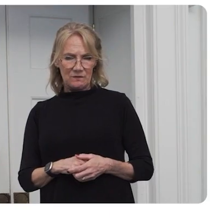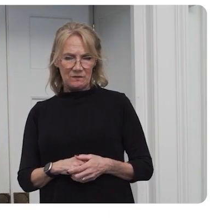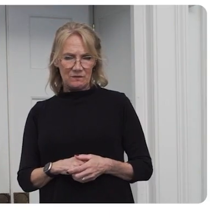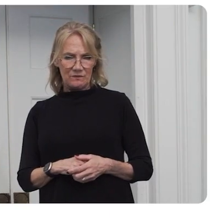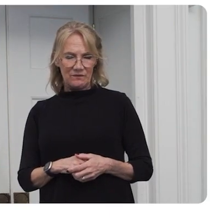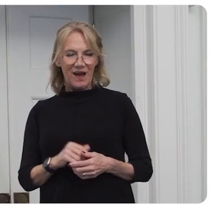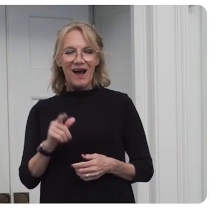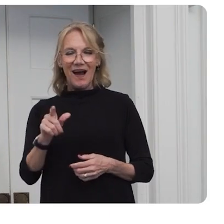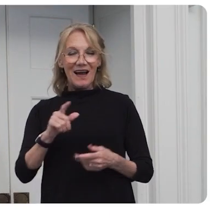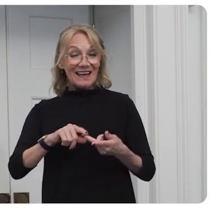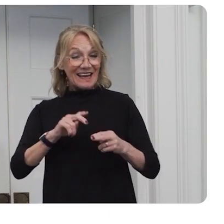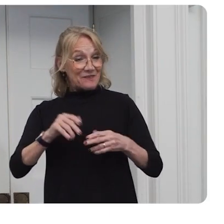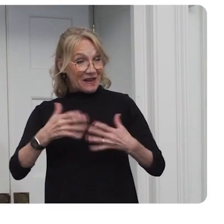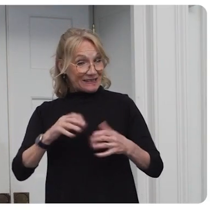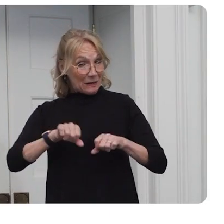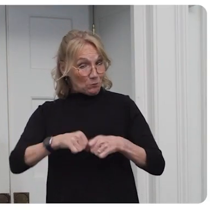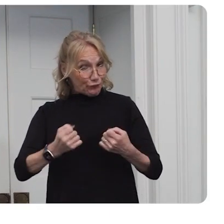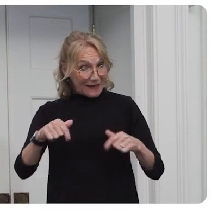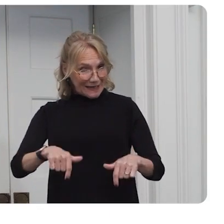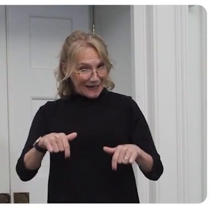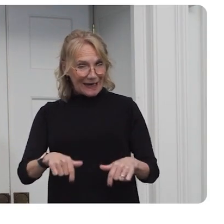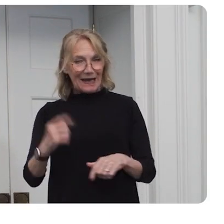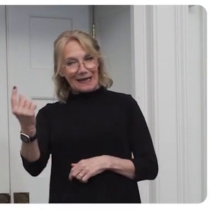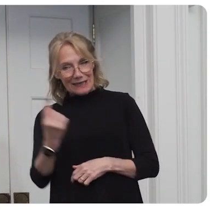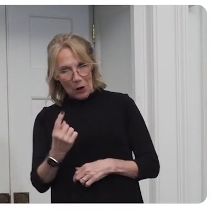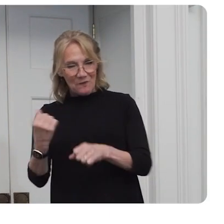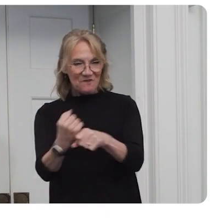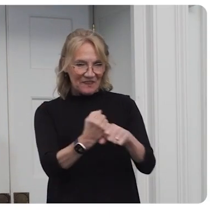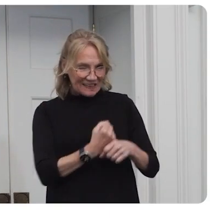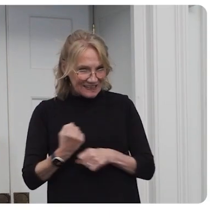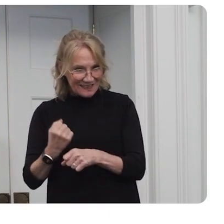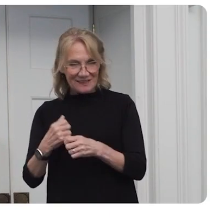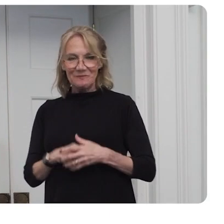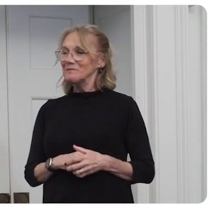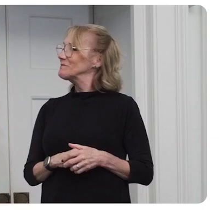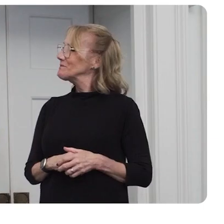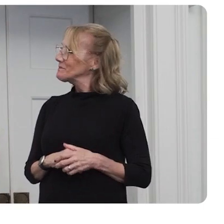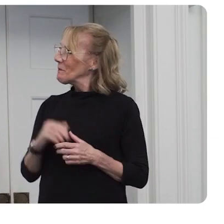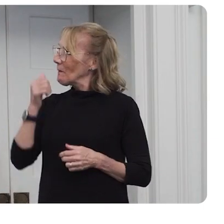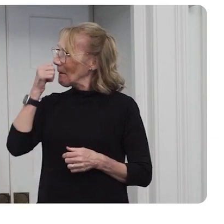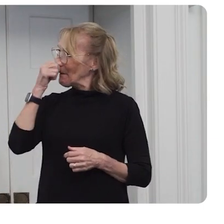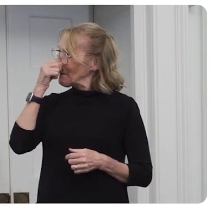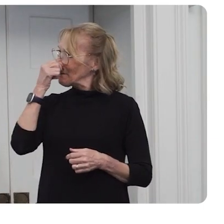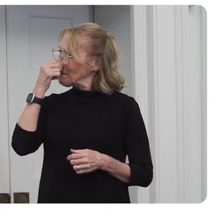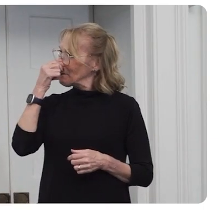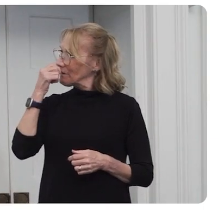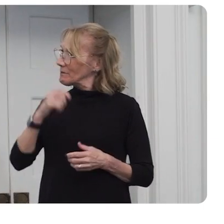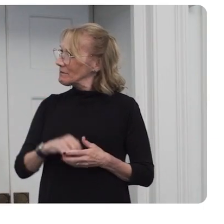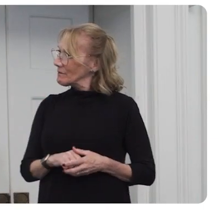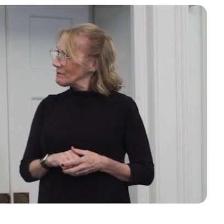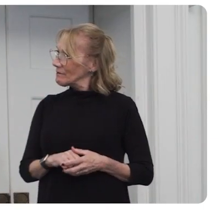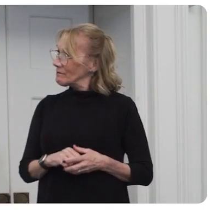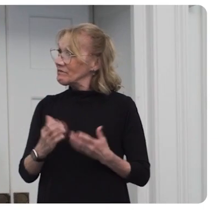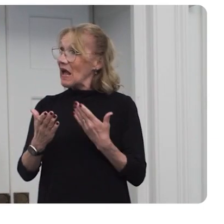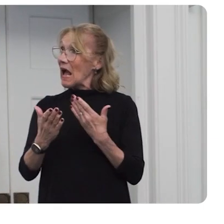Yeah, he does. But He's a mechanical engineer, and he is. he's a Yeah, so very. Mechanical engineer. yeah.